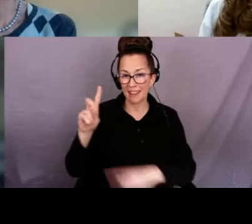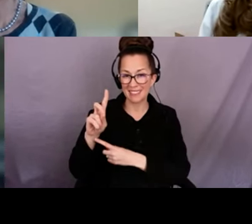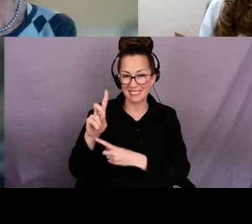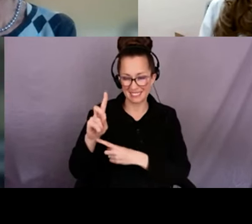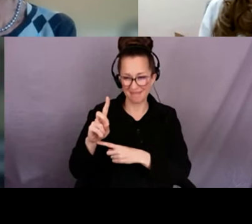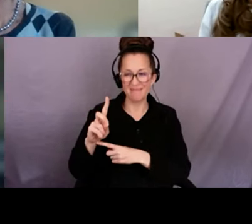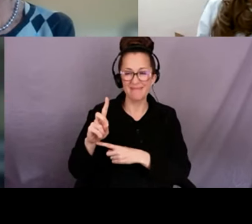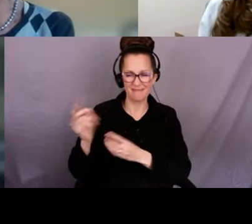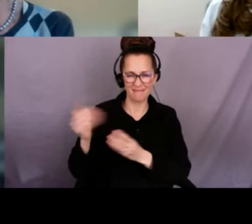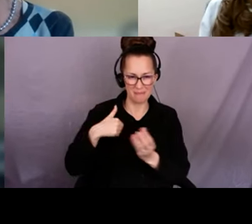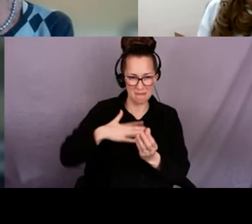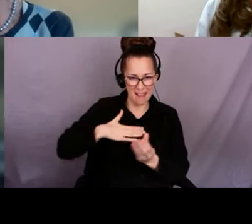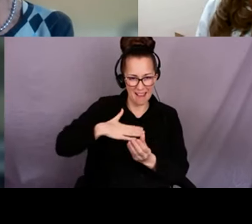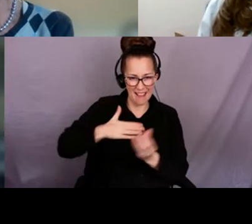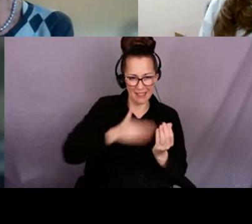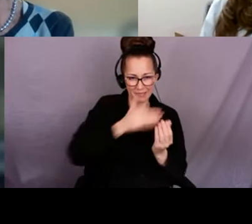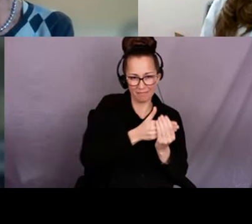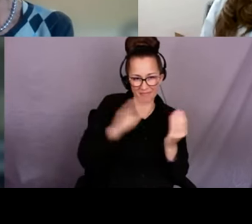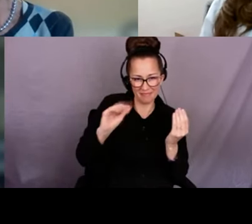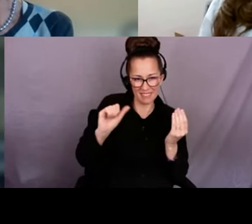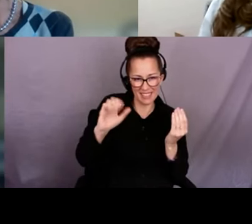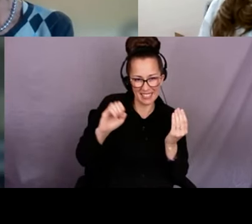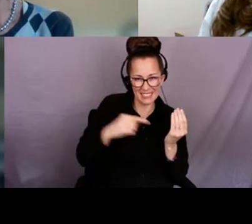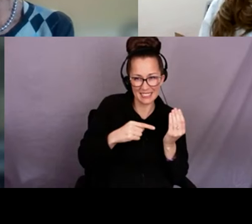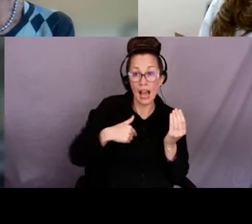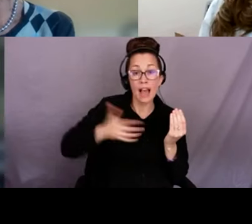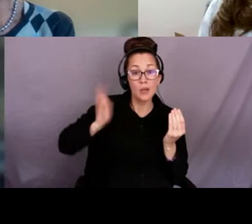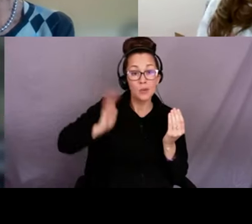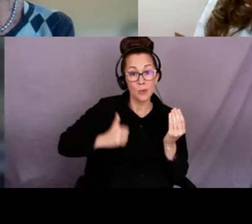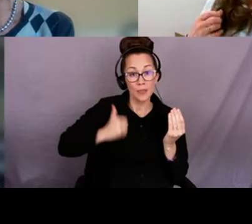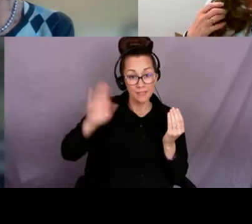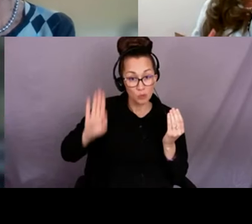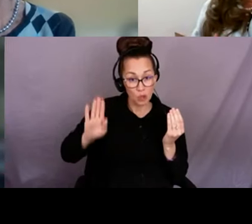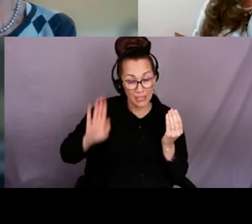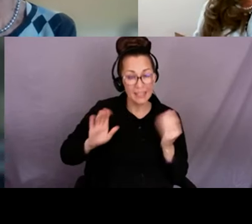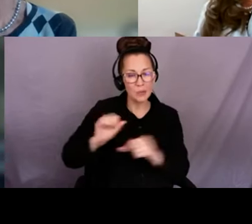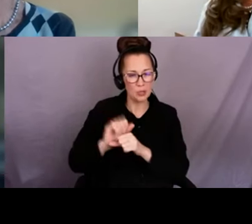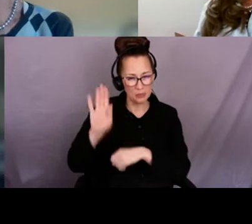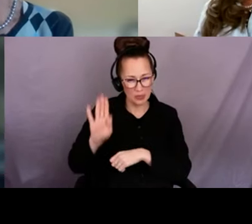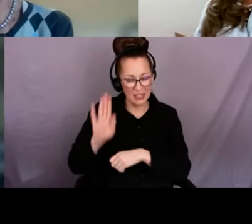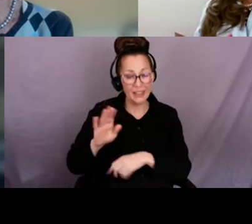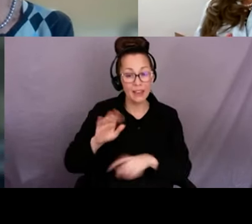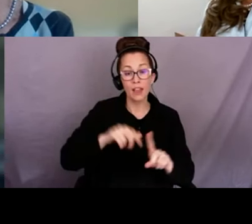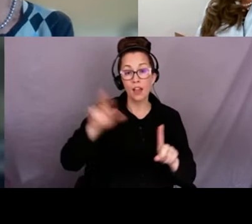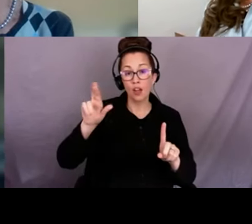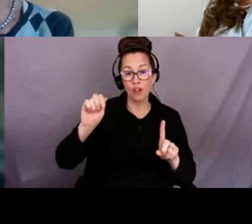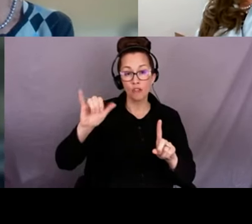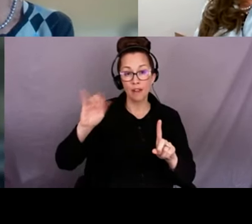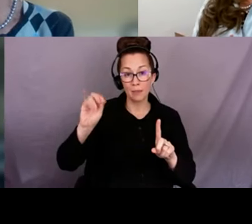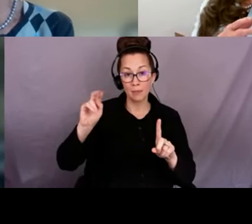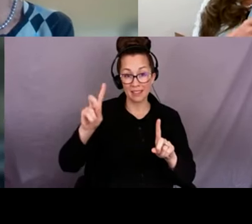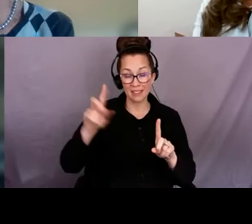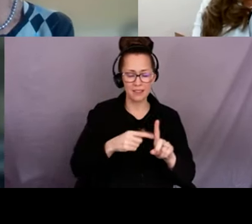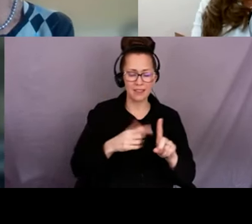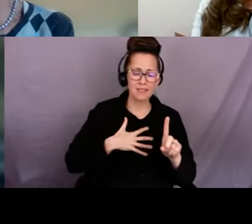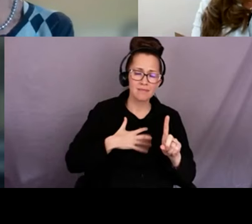when we lived in Brooklyn, and when I worked in Brooklyn, rather. Well, I also lived there at the time. But he was one of those, he wanted to be in an apartment.